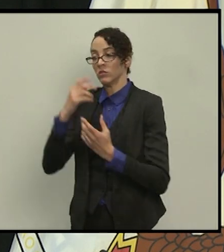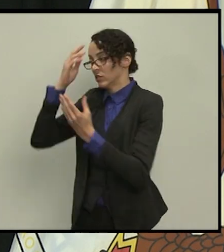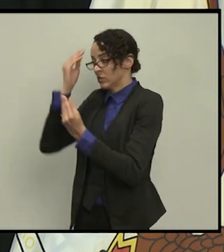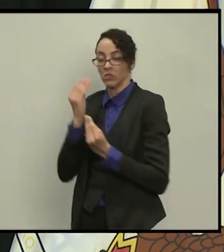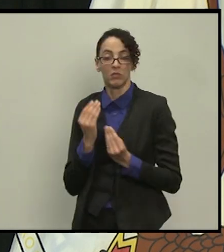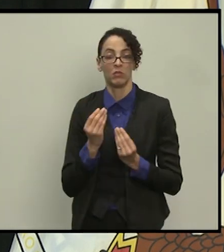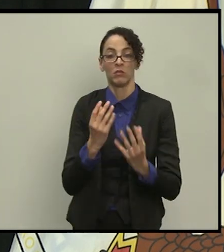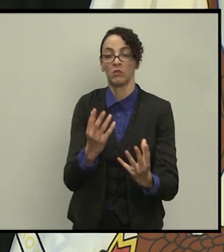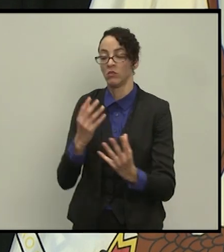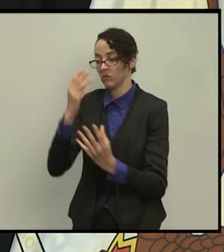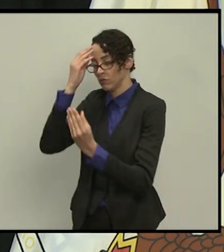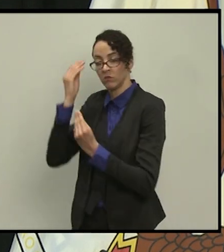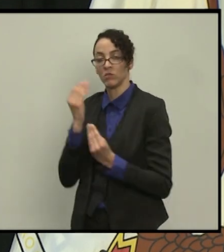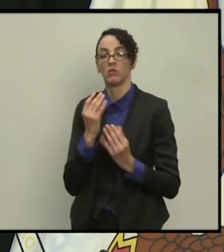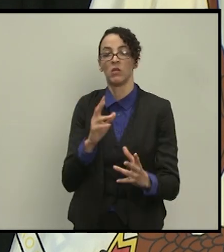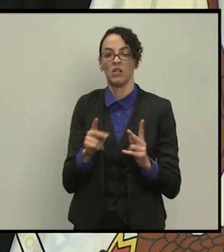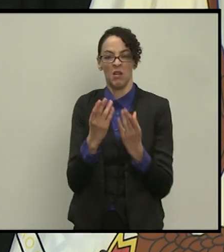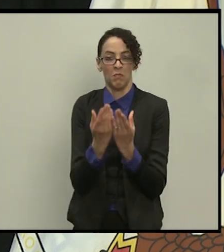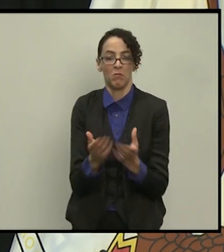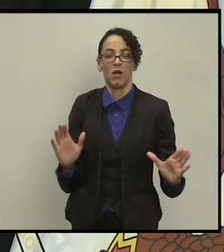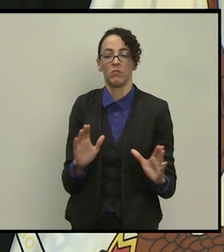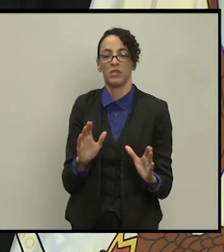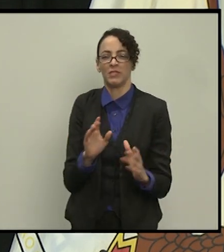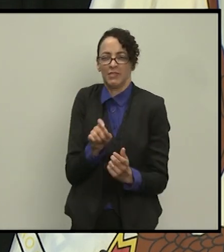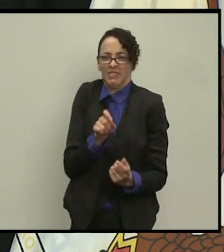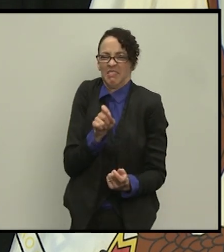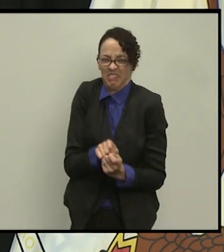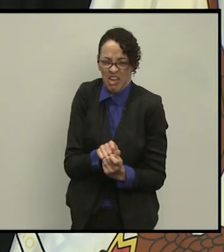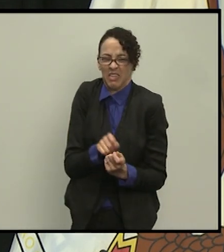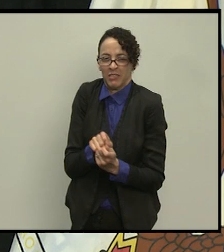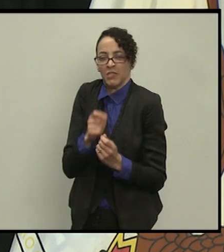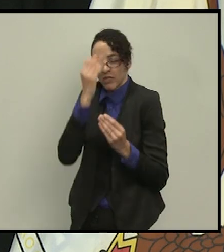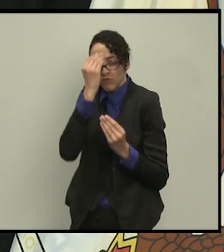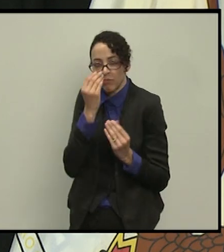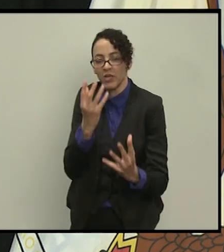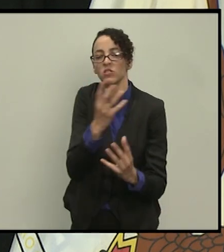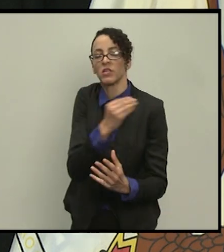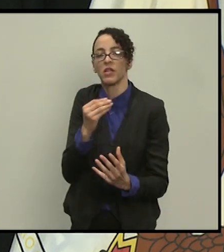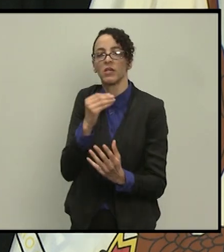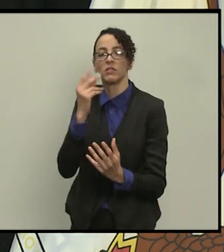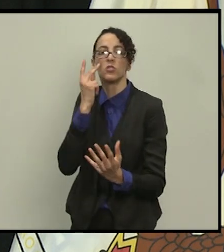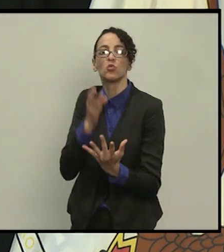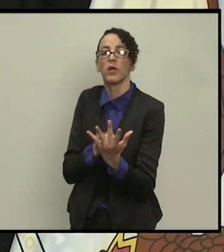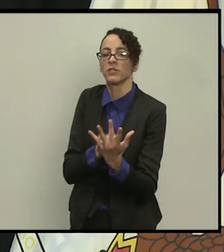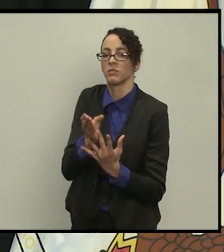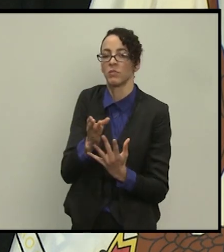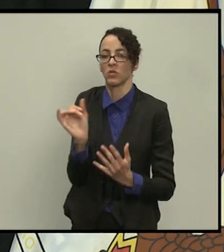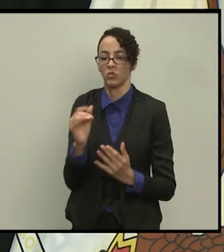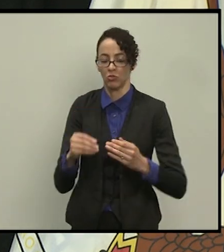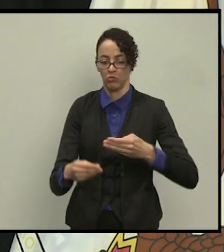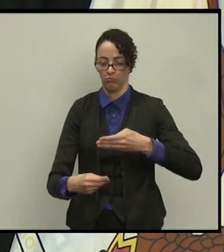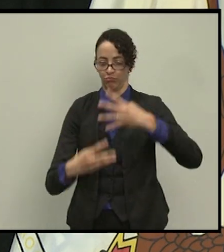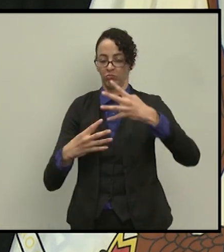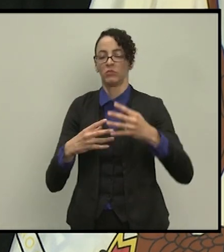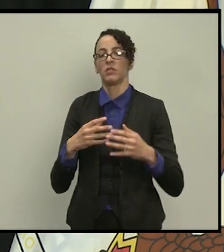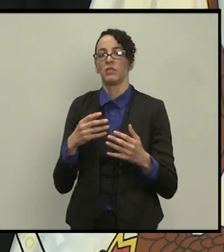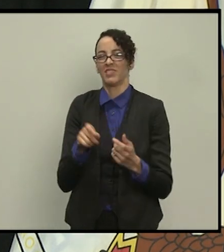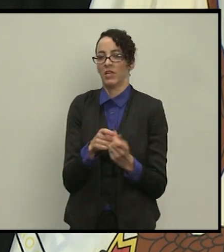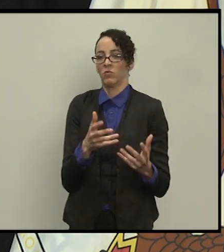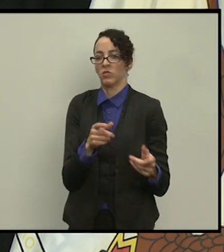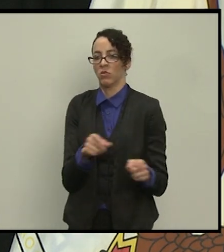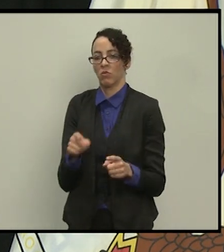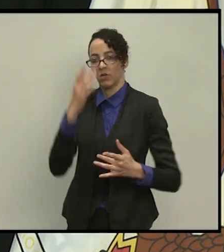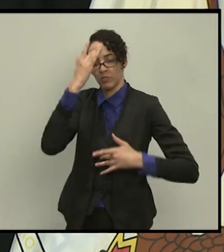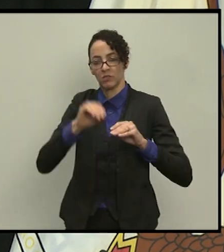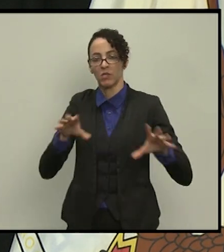help them better understand the dynamics of the pandemic in San Francisco. As a follow-up, will the department